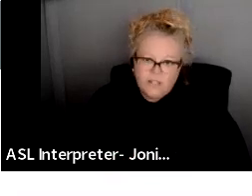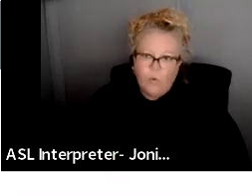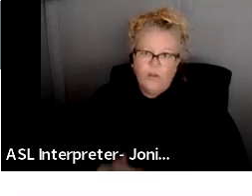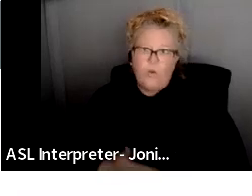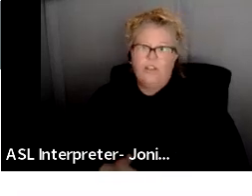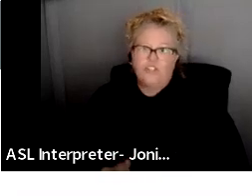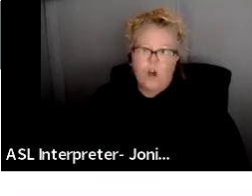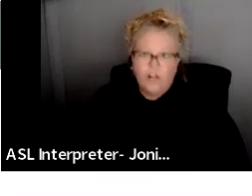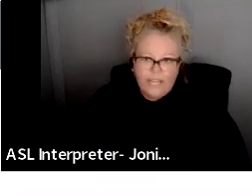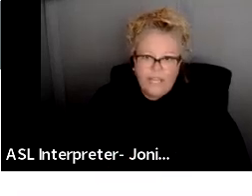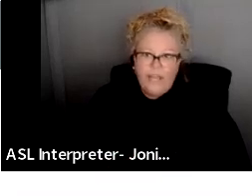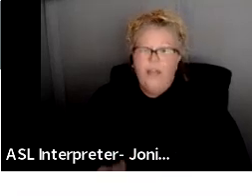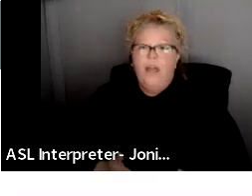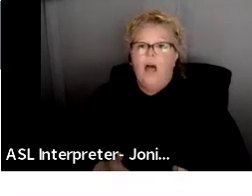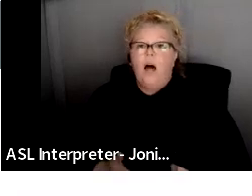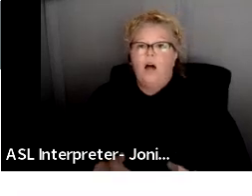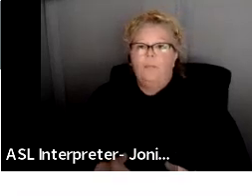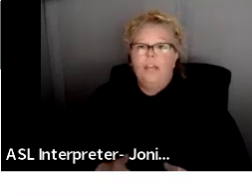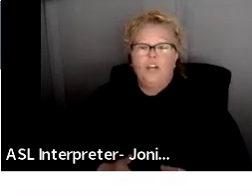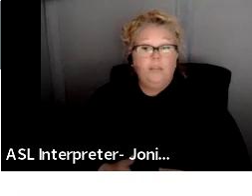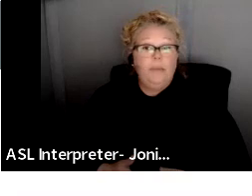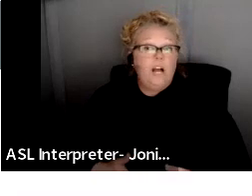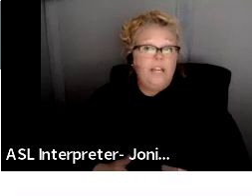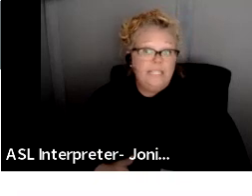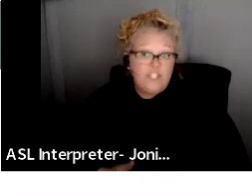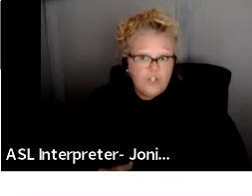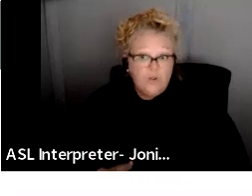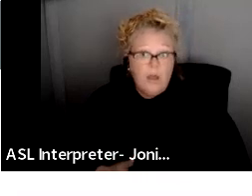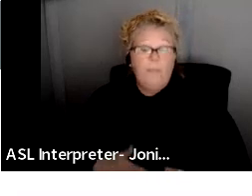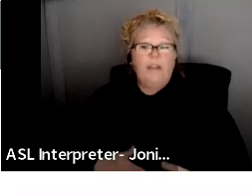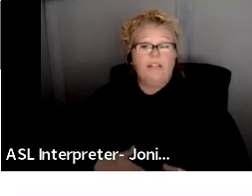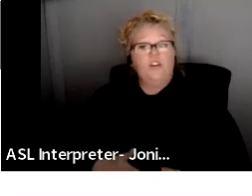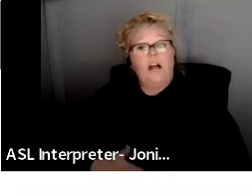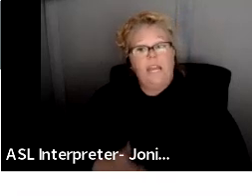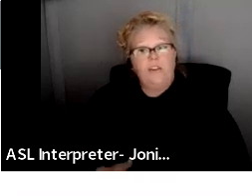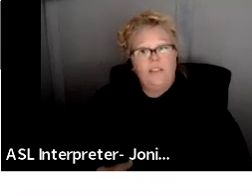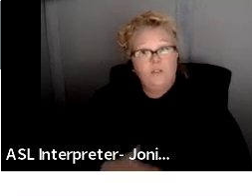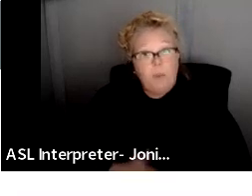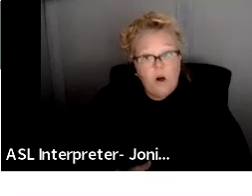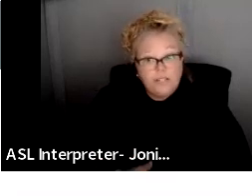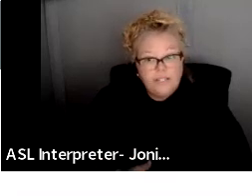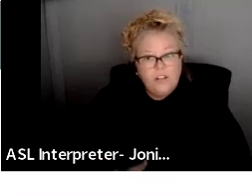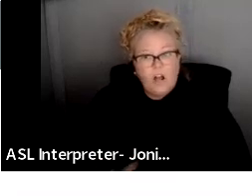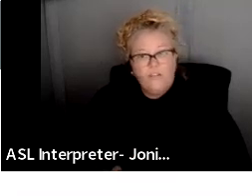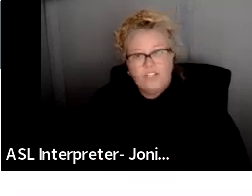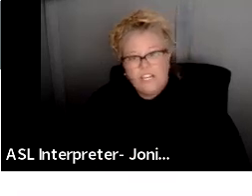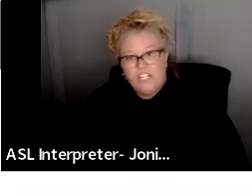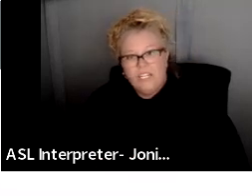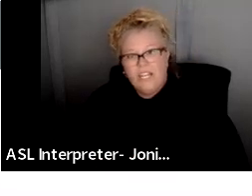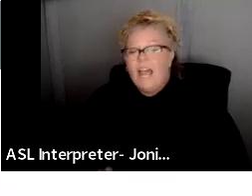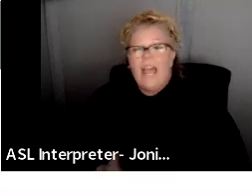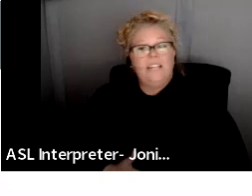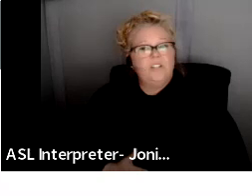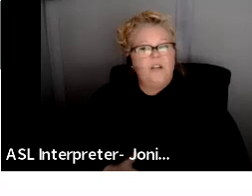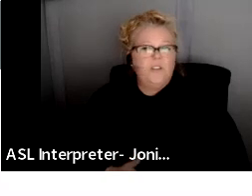interrupting someone while they're talking, it could be unintentional because they're not hearing those pauses in the